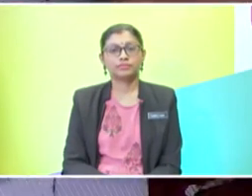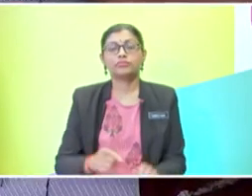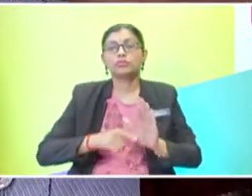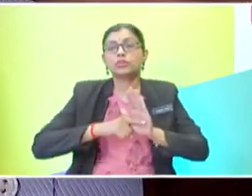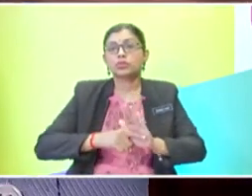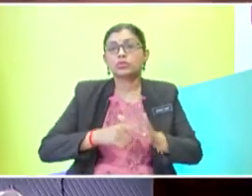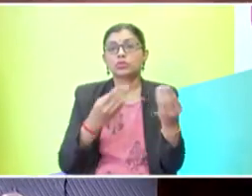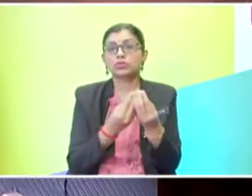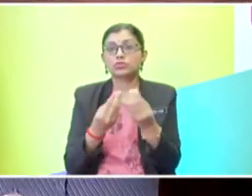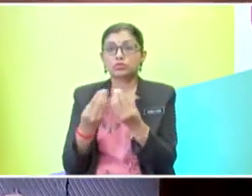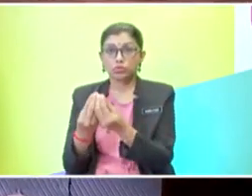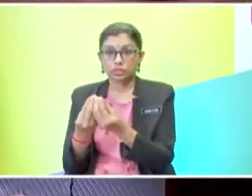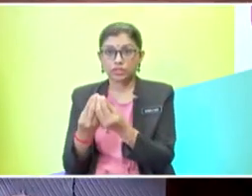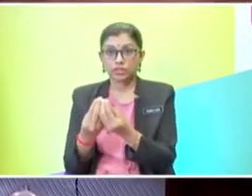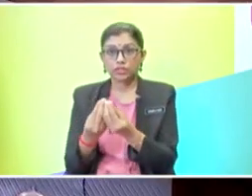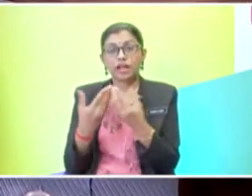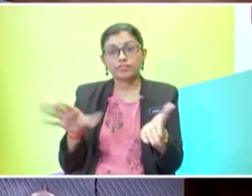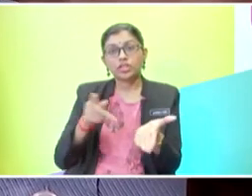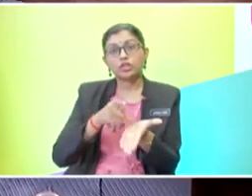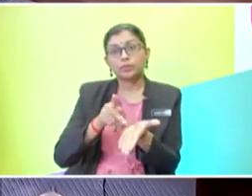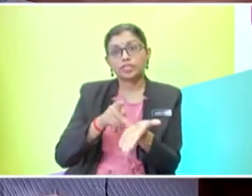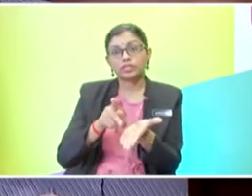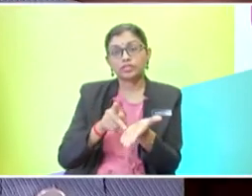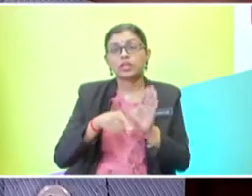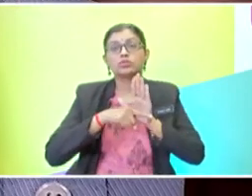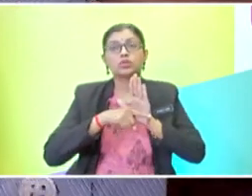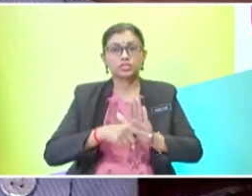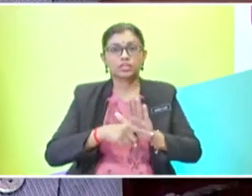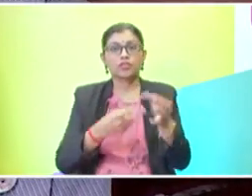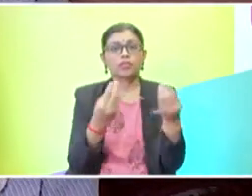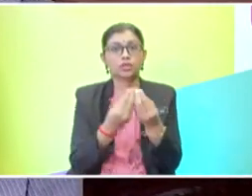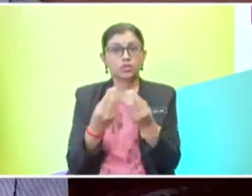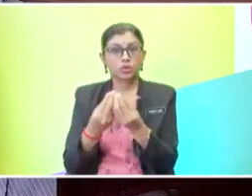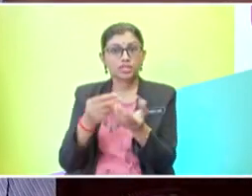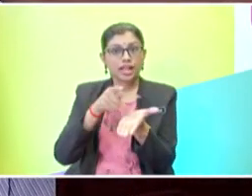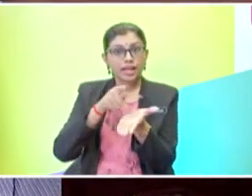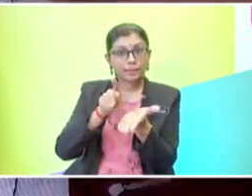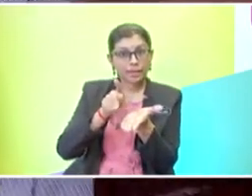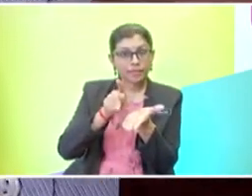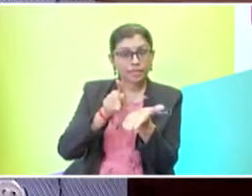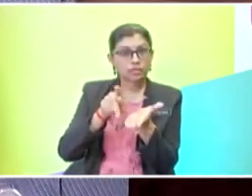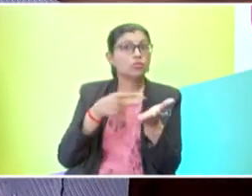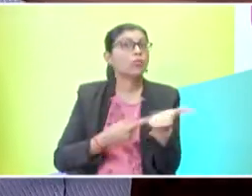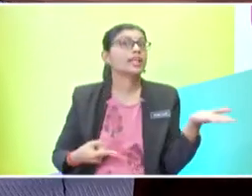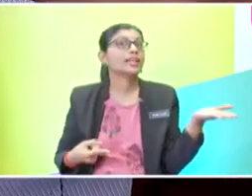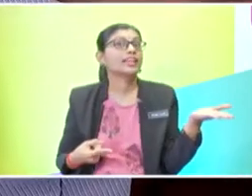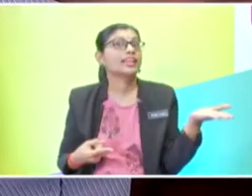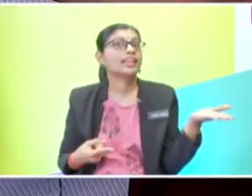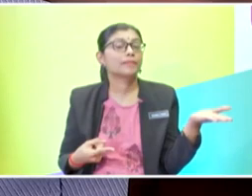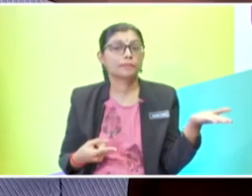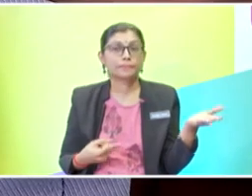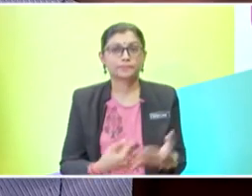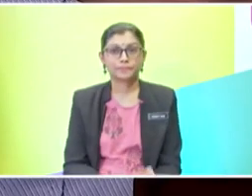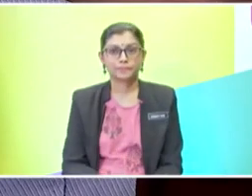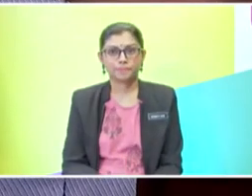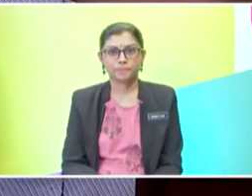payment after a purchase of goods. Deduction from total payment. So earlier we had deduction direct by a deduction, percentage. Yes. This one is a direct, would mean that